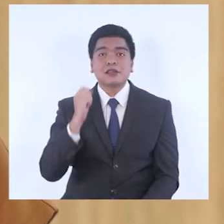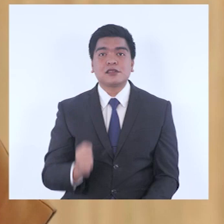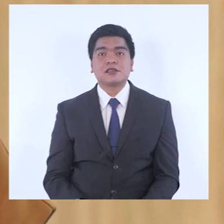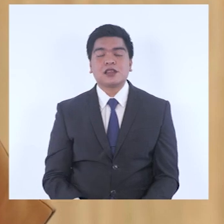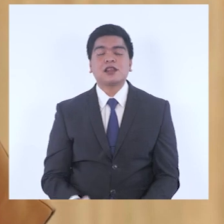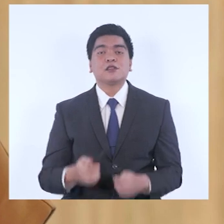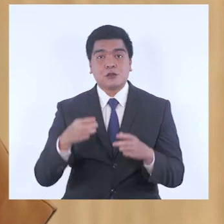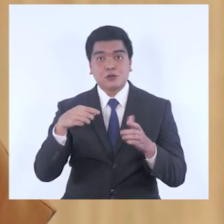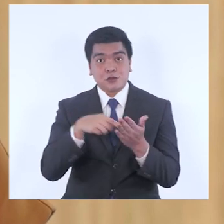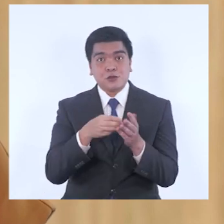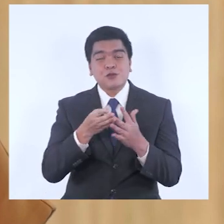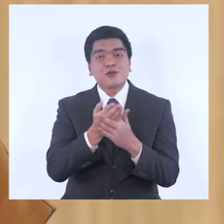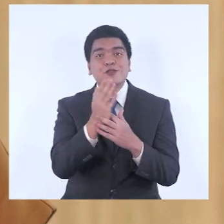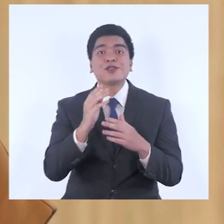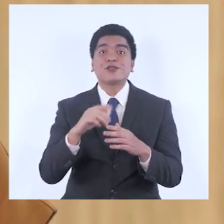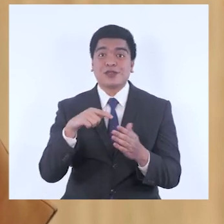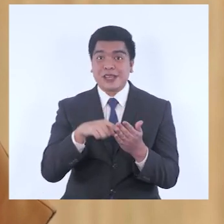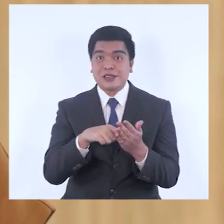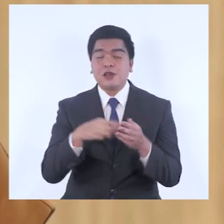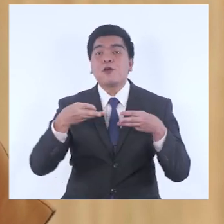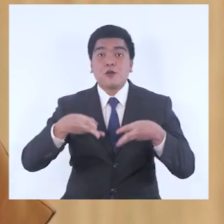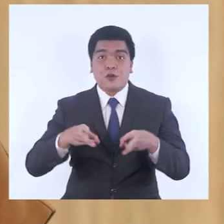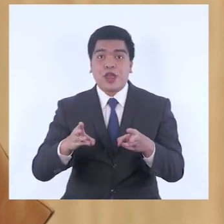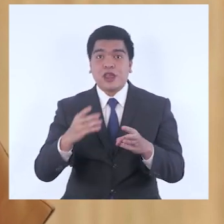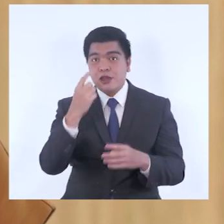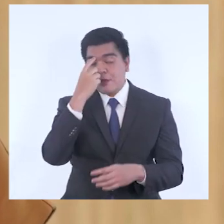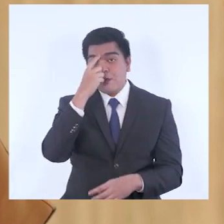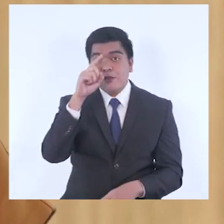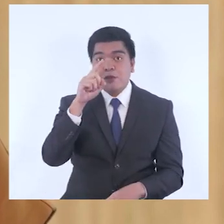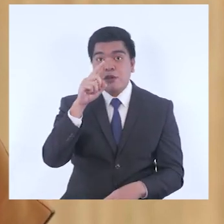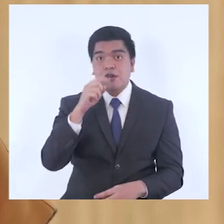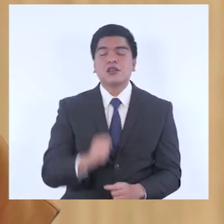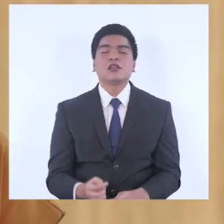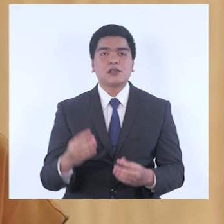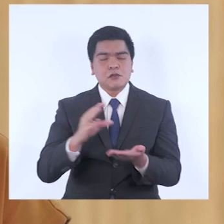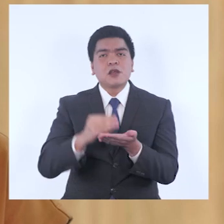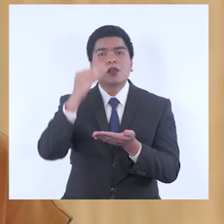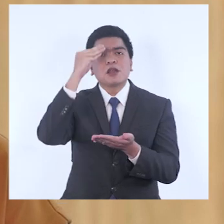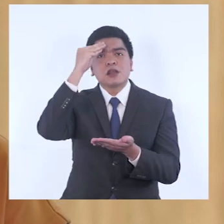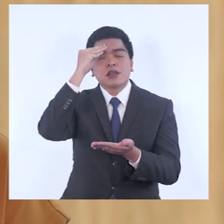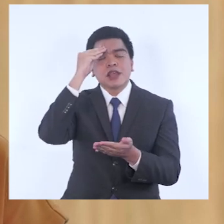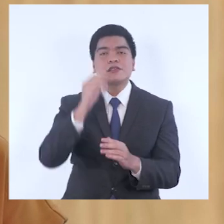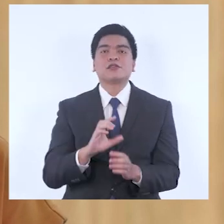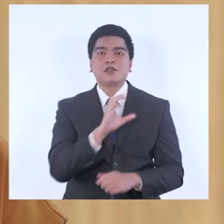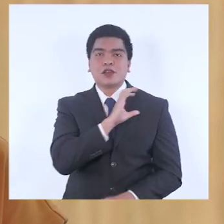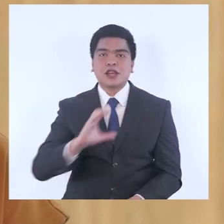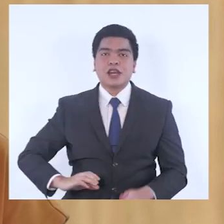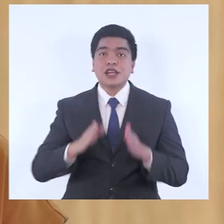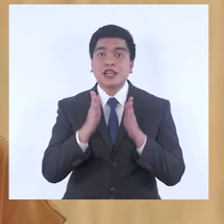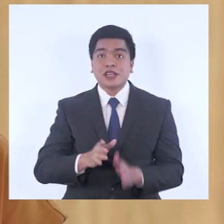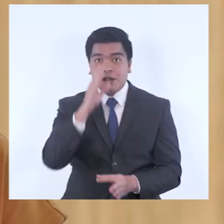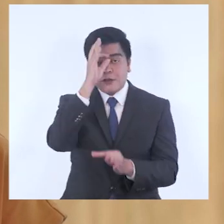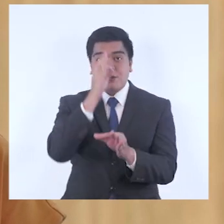become deeply knowledgeable of the Christian faith, but also to become productive and